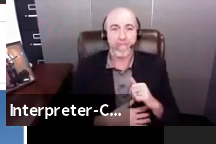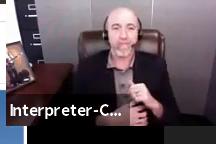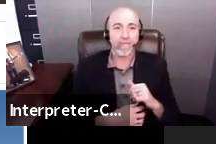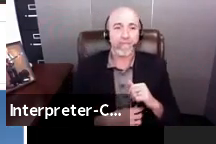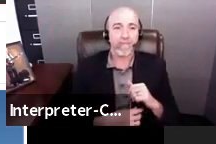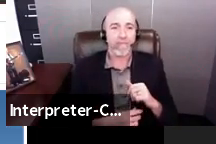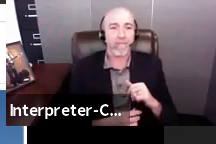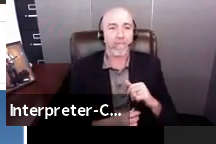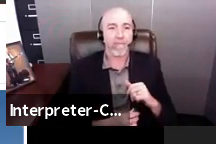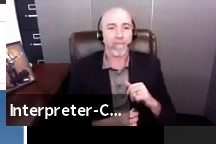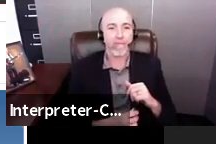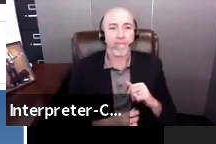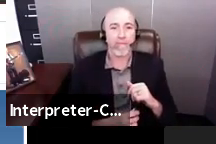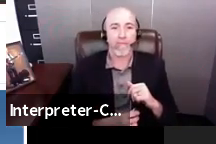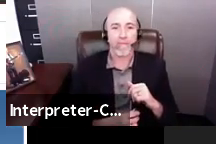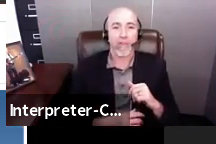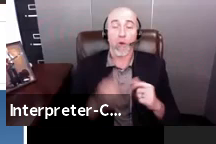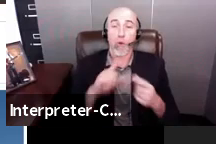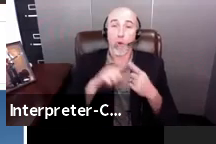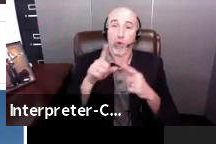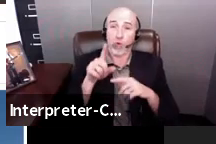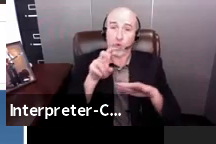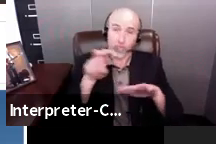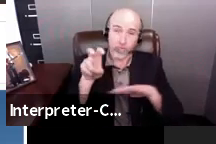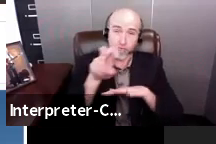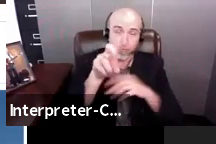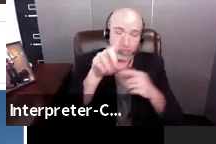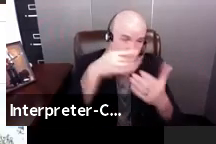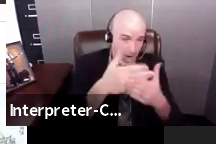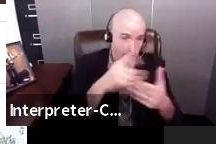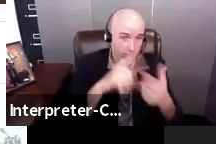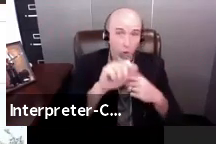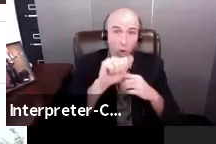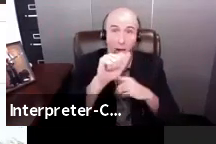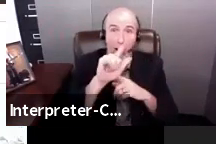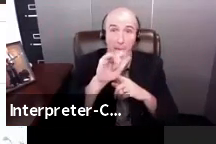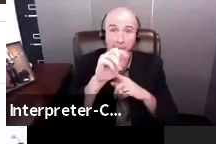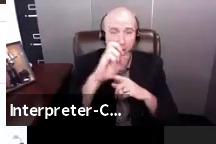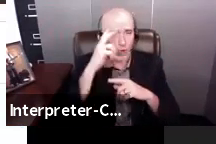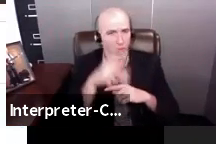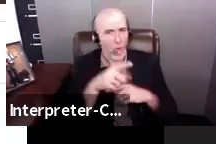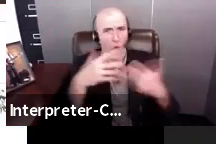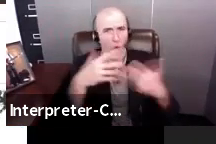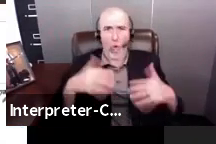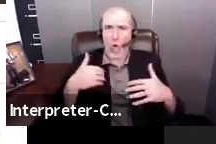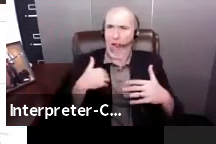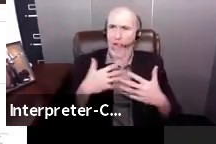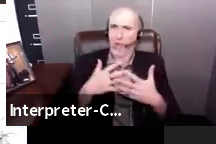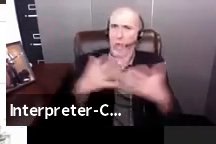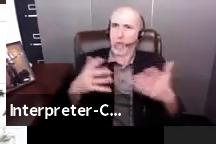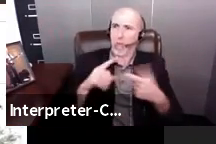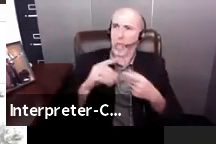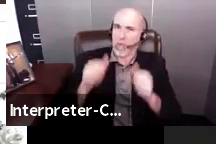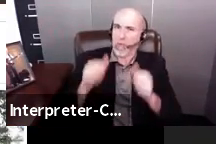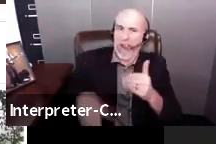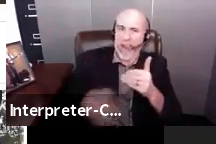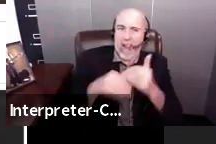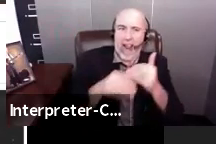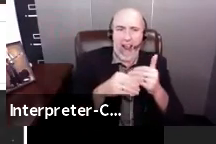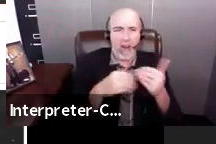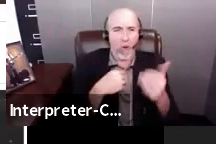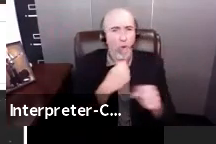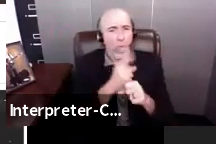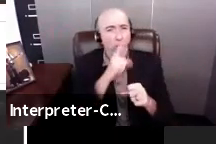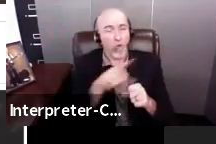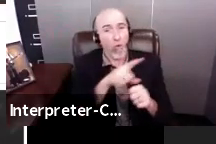When you travel to Abilene, you'll find so much more to add to your story and see how we're working to make sure it's a